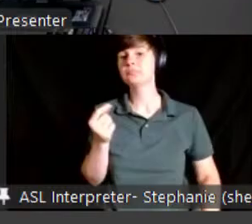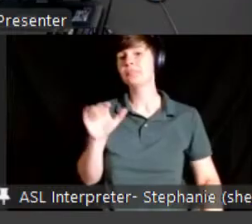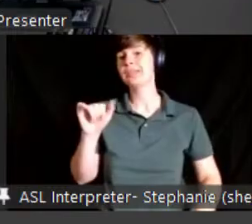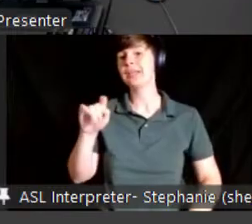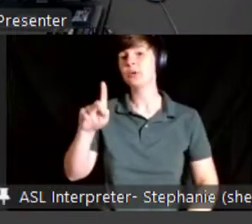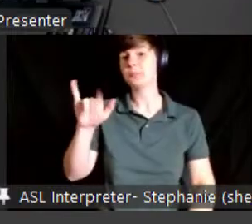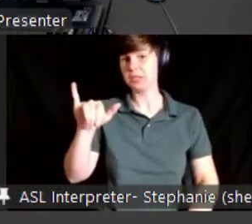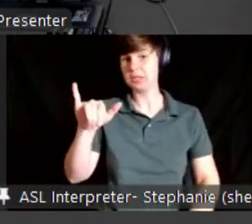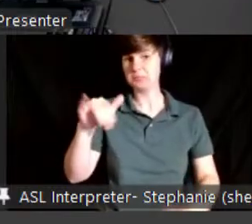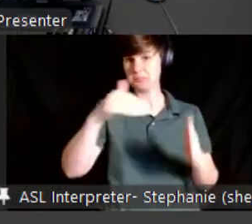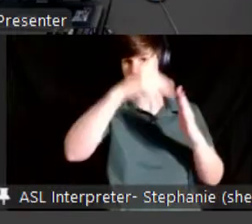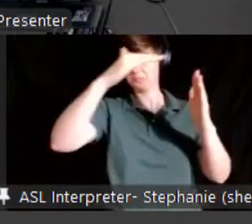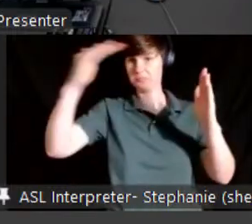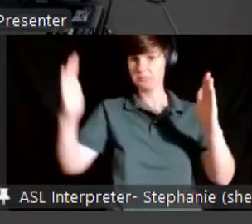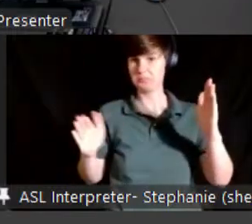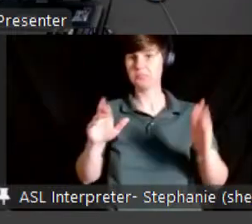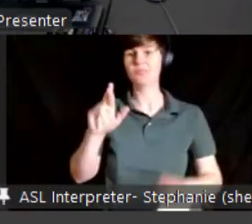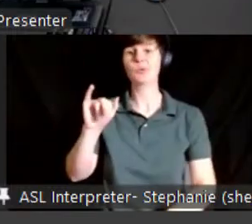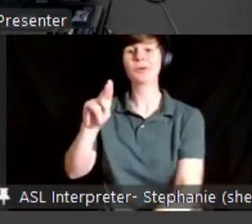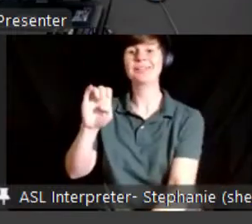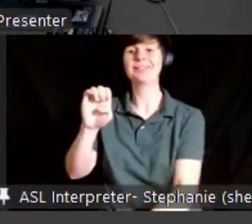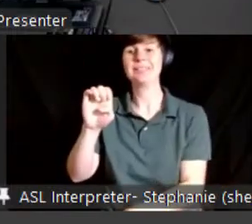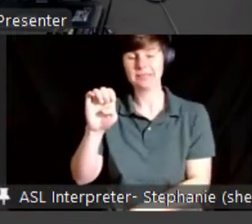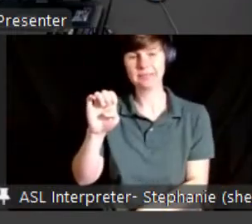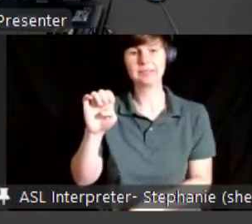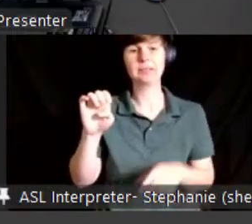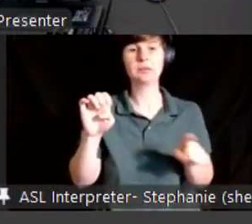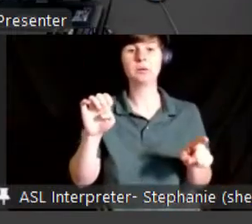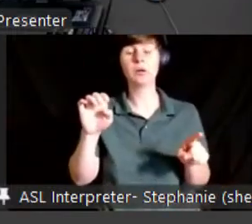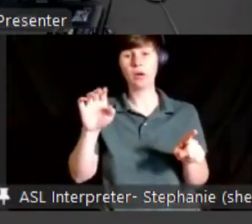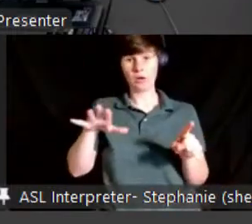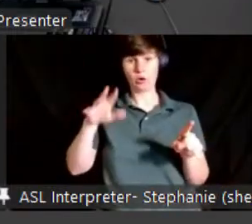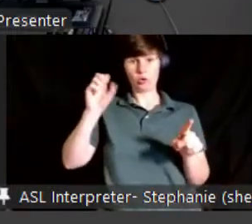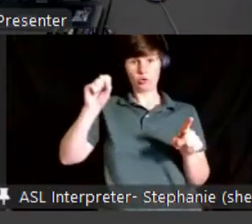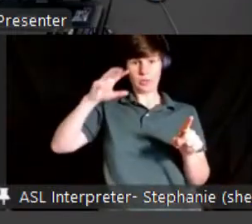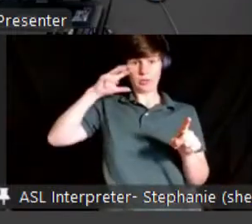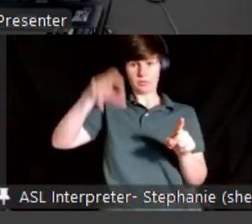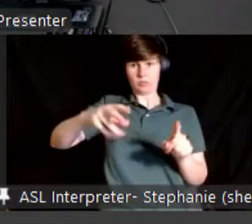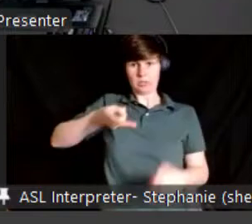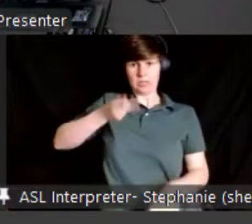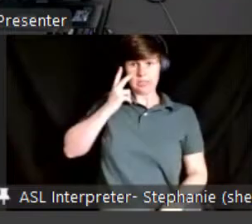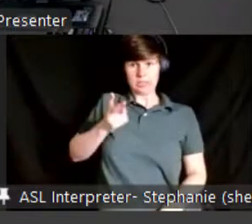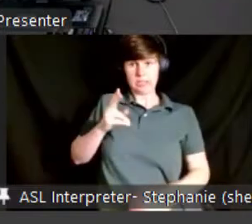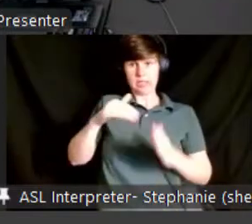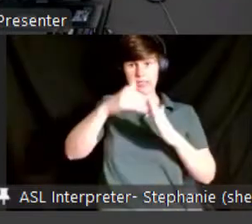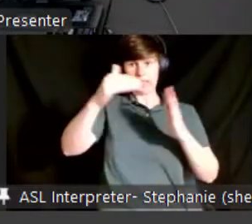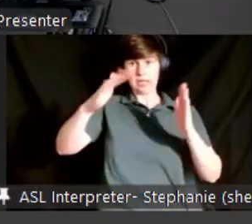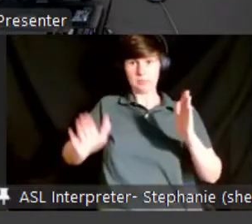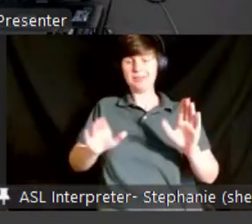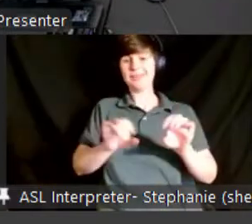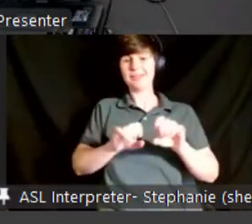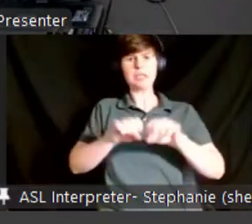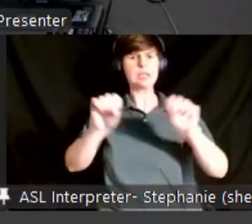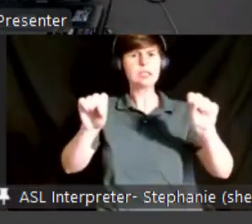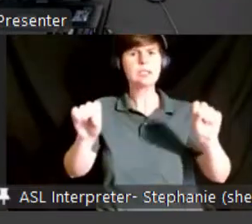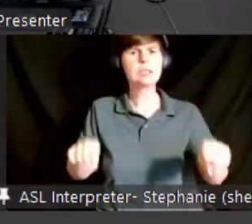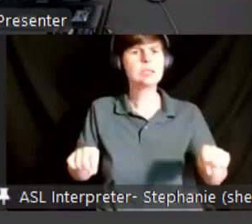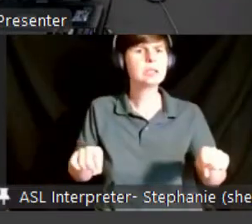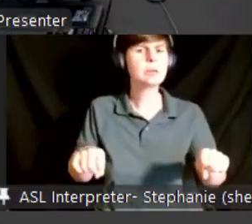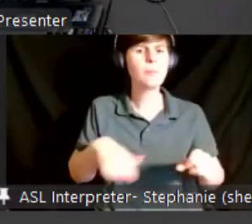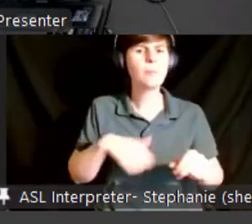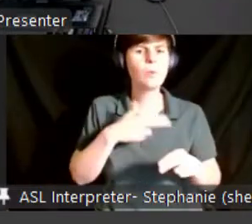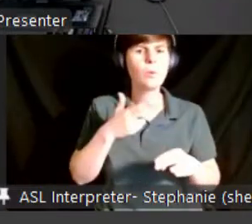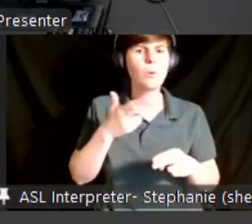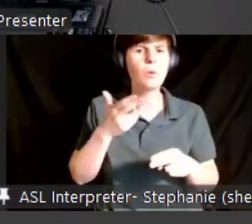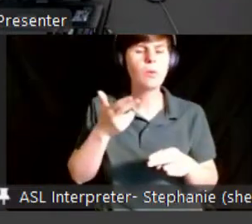Racine Station. So it shows the platform looking down it with the canopy and a system that are called purlins. So these are kind of substructural elements that